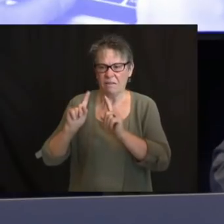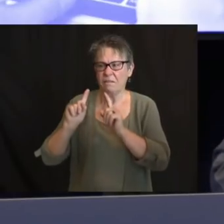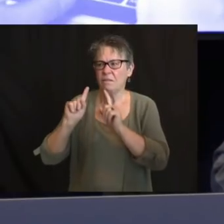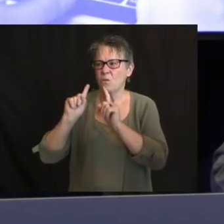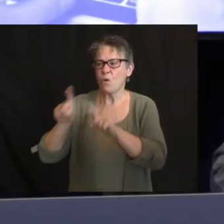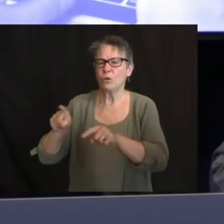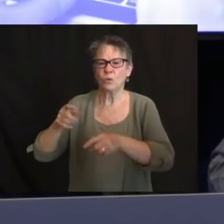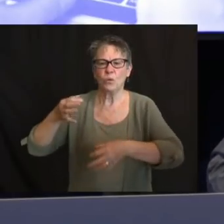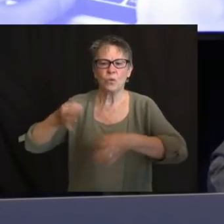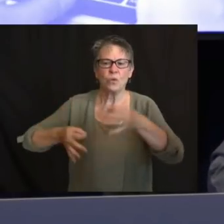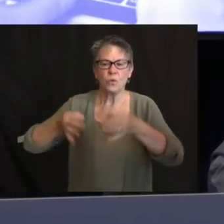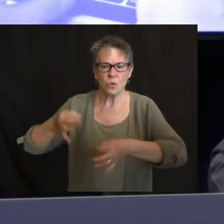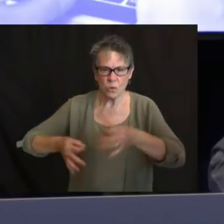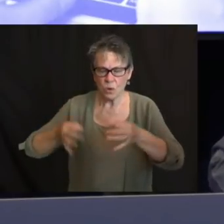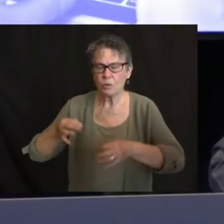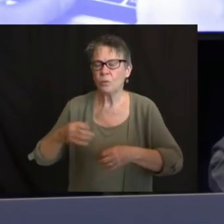So